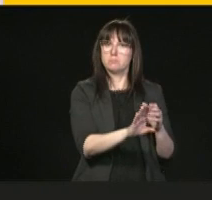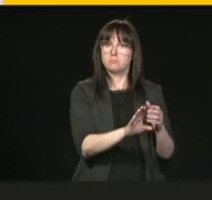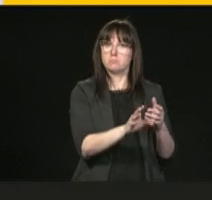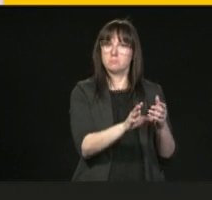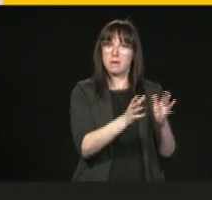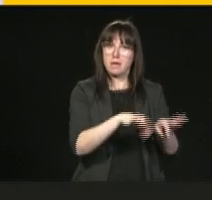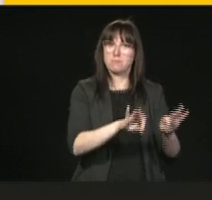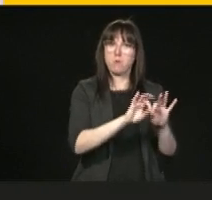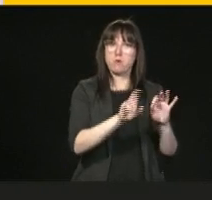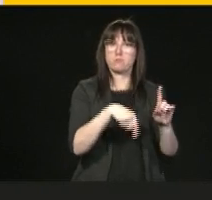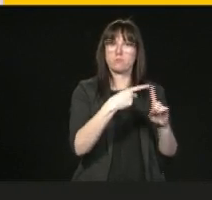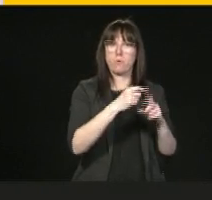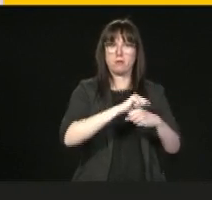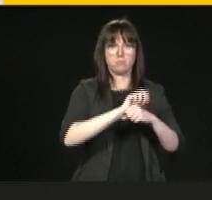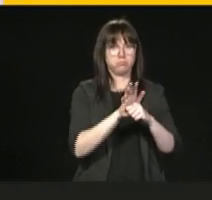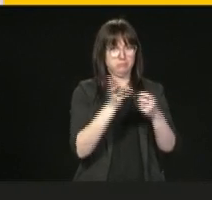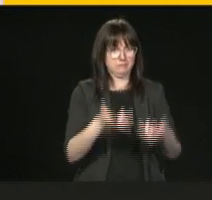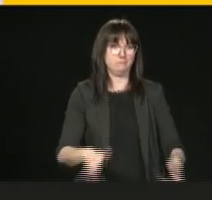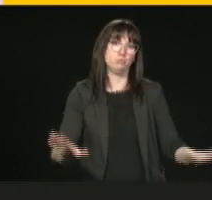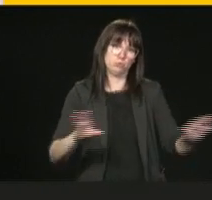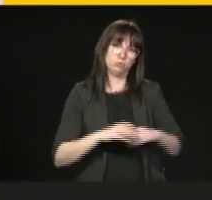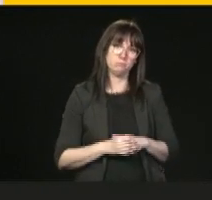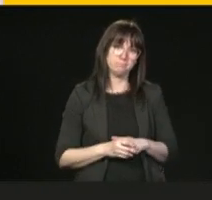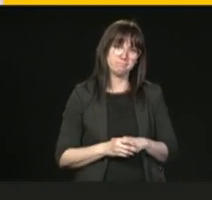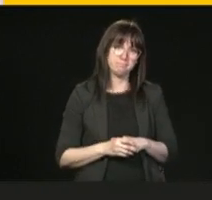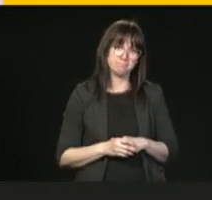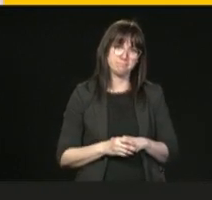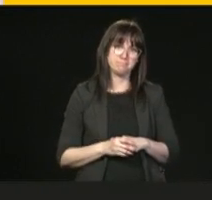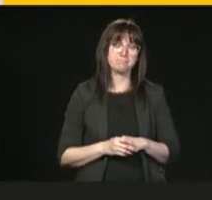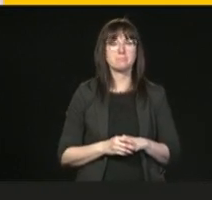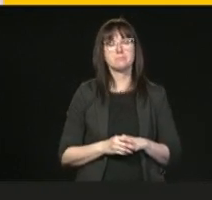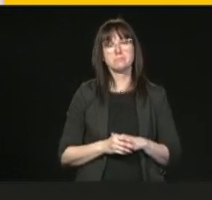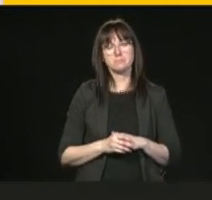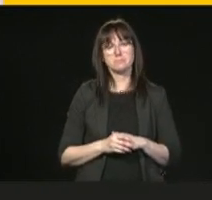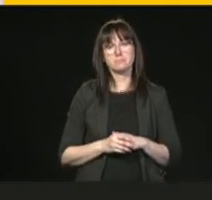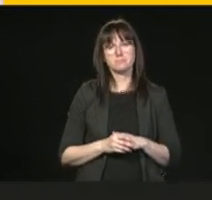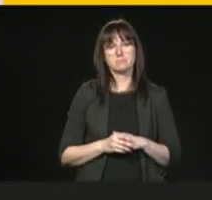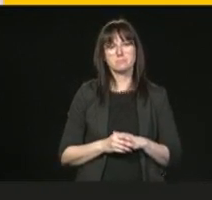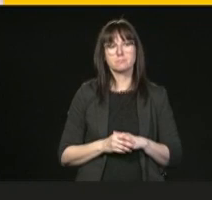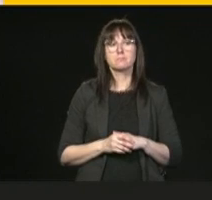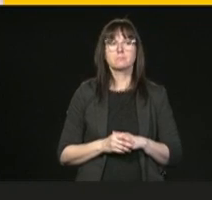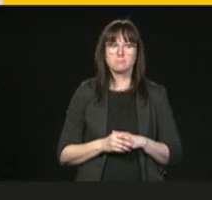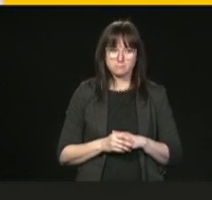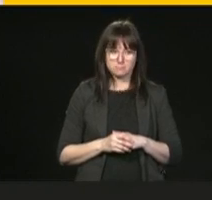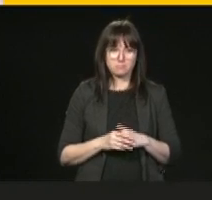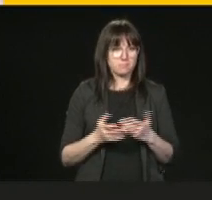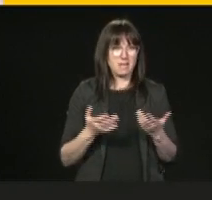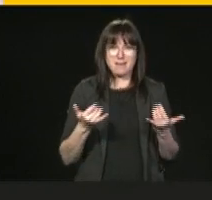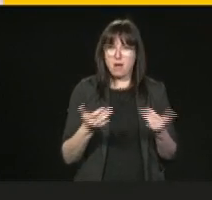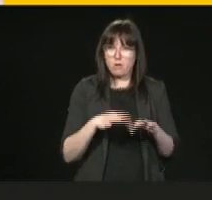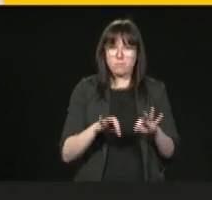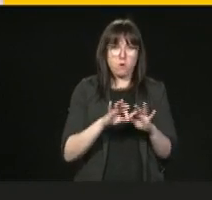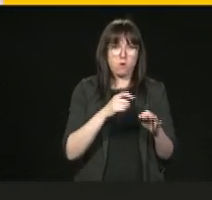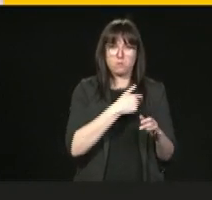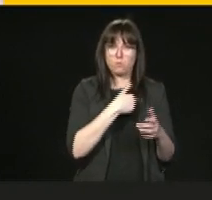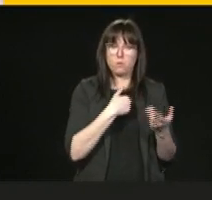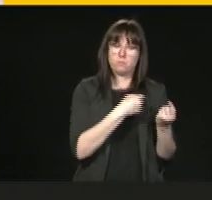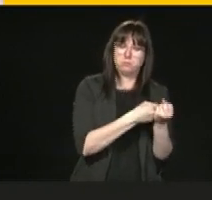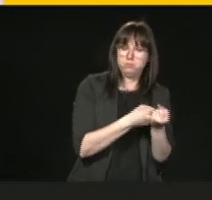we come out of this time of trial for Canadians. As we lean on each other and as